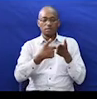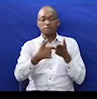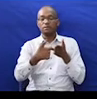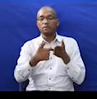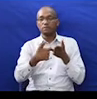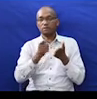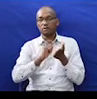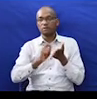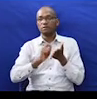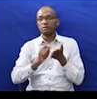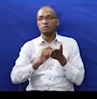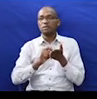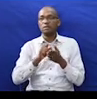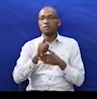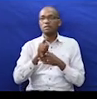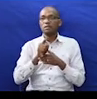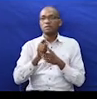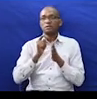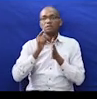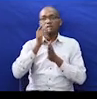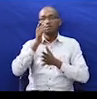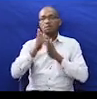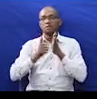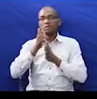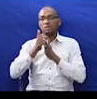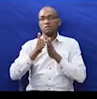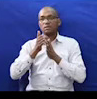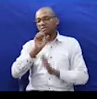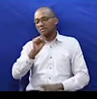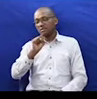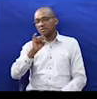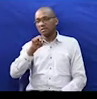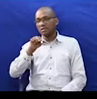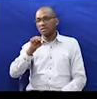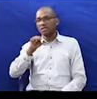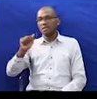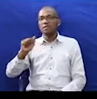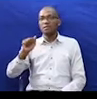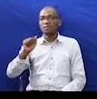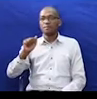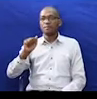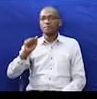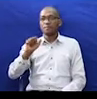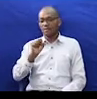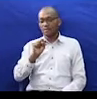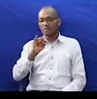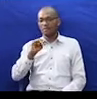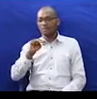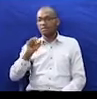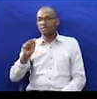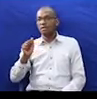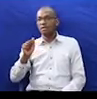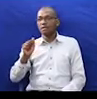a sine A. It is a sine of angle A. We call it sine A. That is the